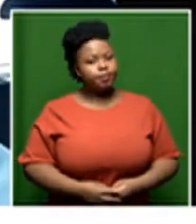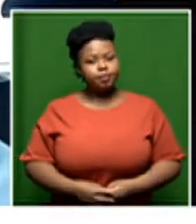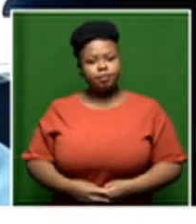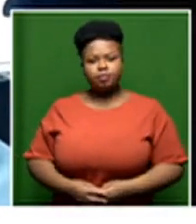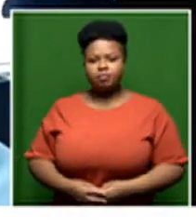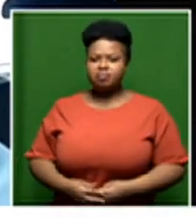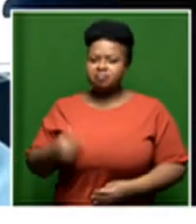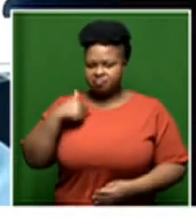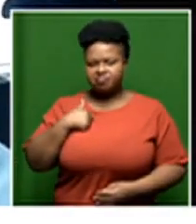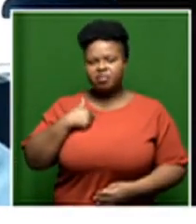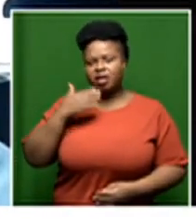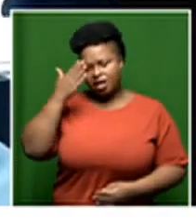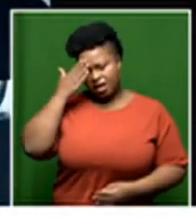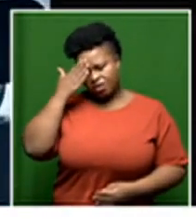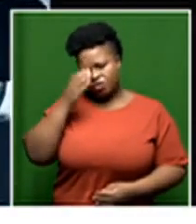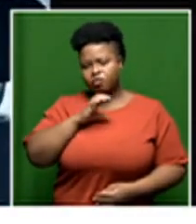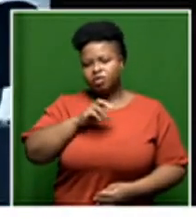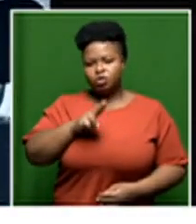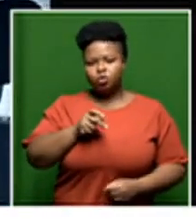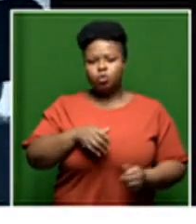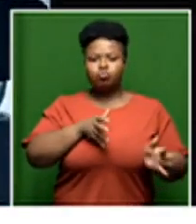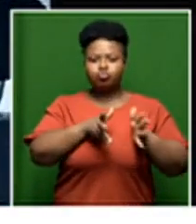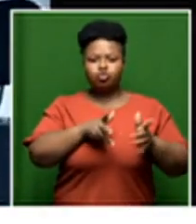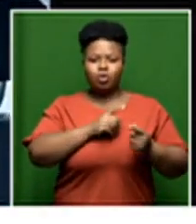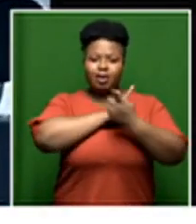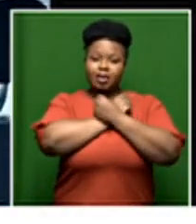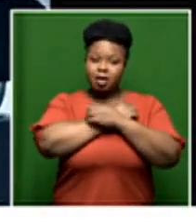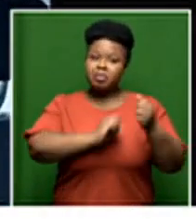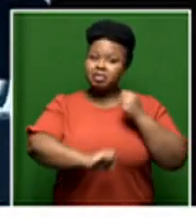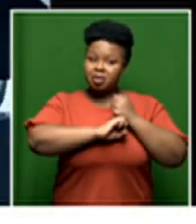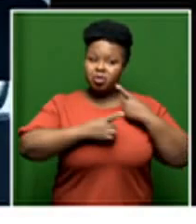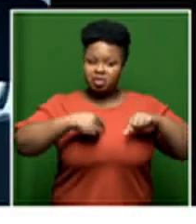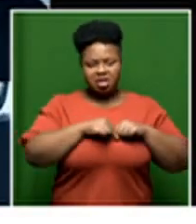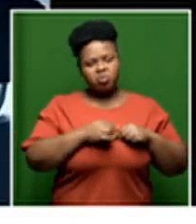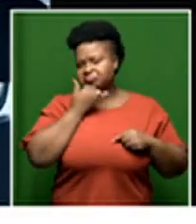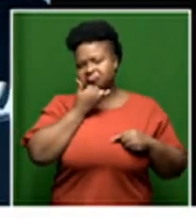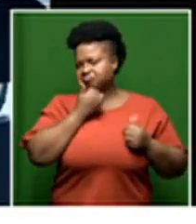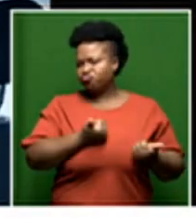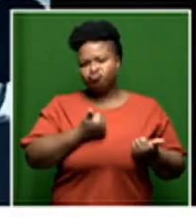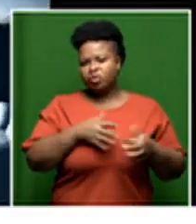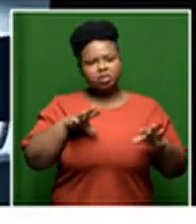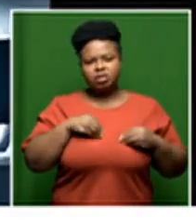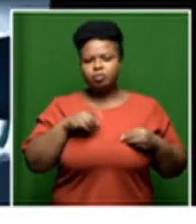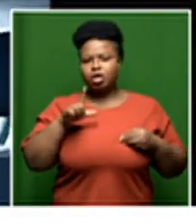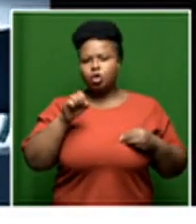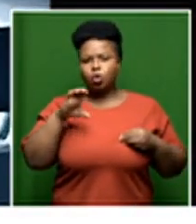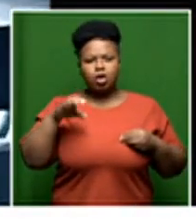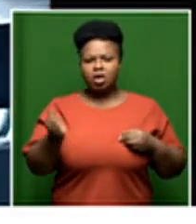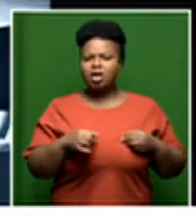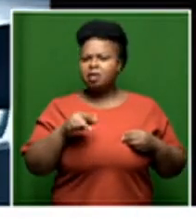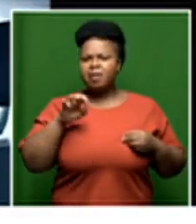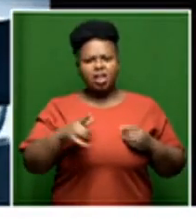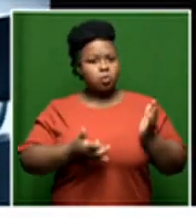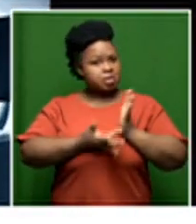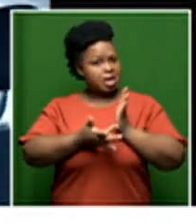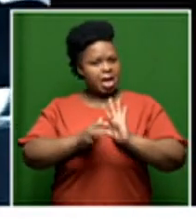I can vouch for one that from Chippa United Football Club, our supporters are happy with the employment of Luc Eymael. Luc Eymael, in terms of his